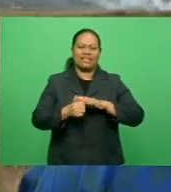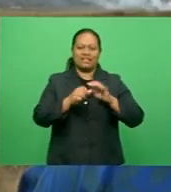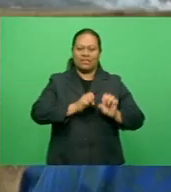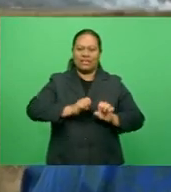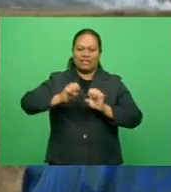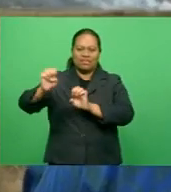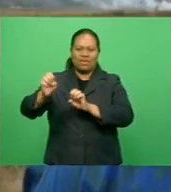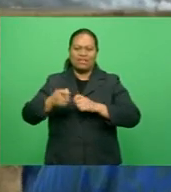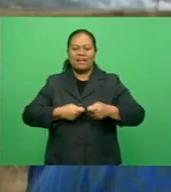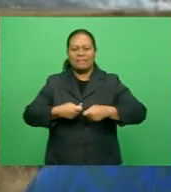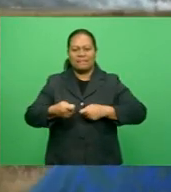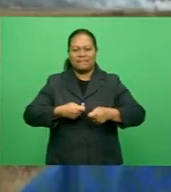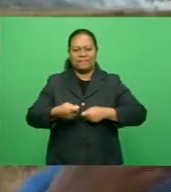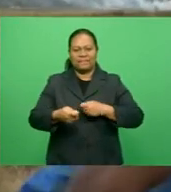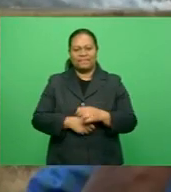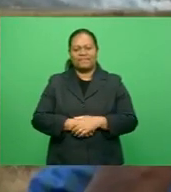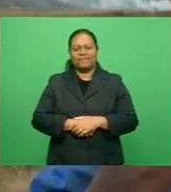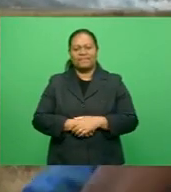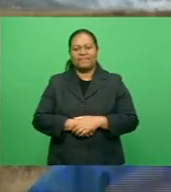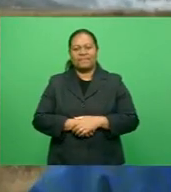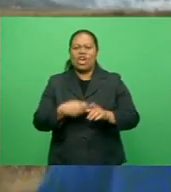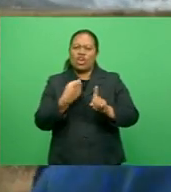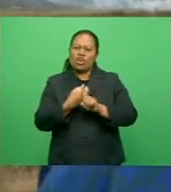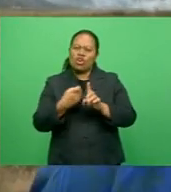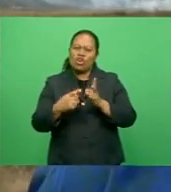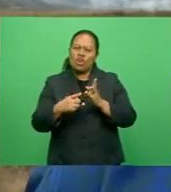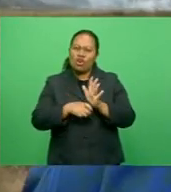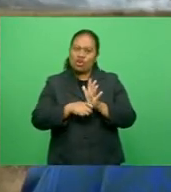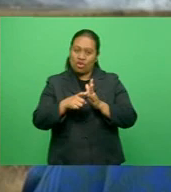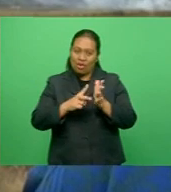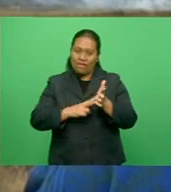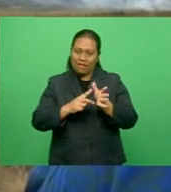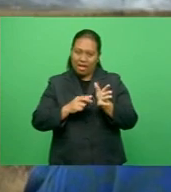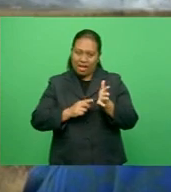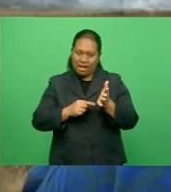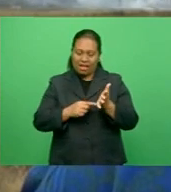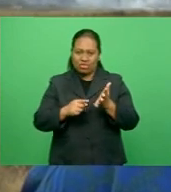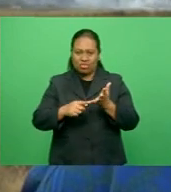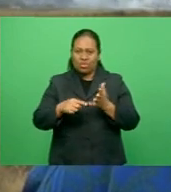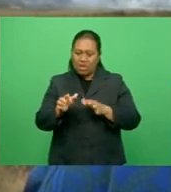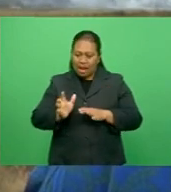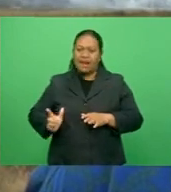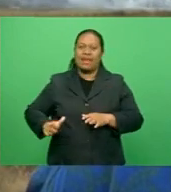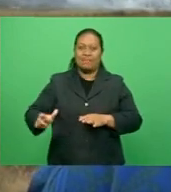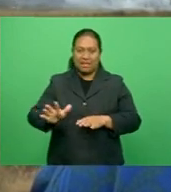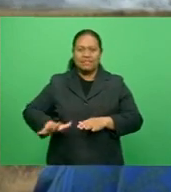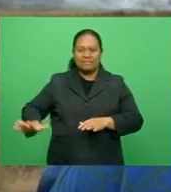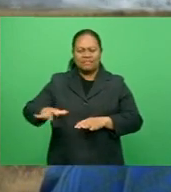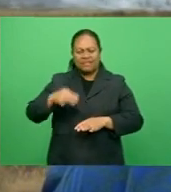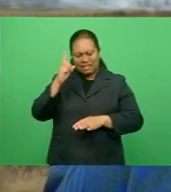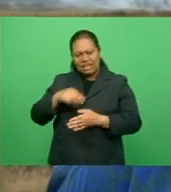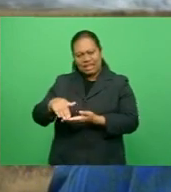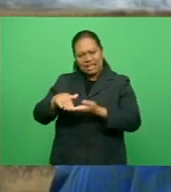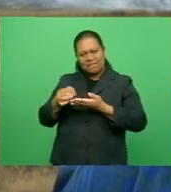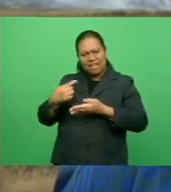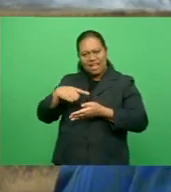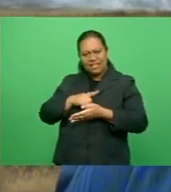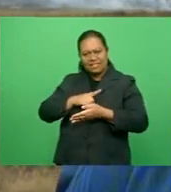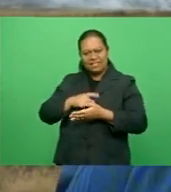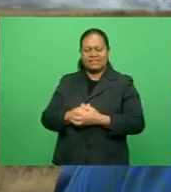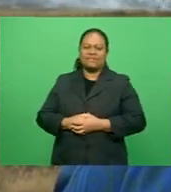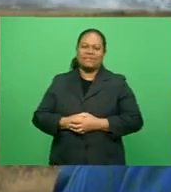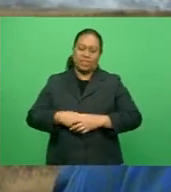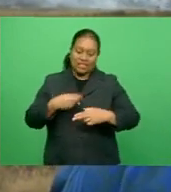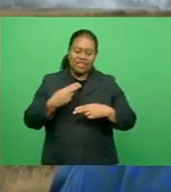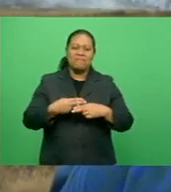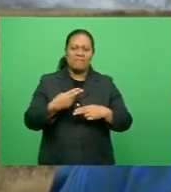market. So for Korovatu it will be basically shrimp. We hopefully that they will be able to join us to commercially